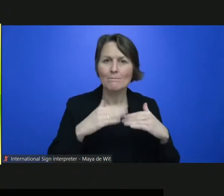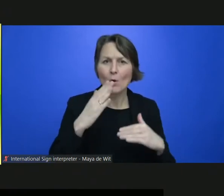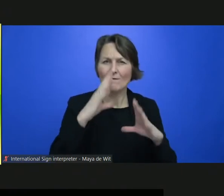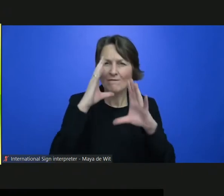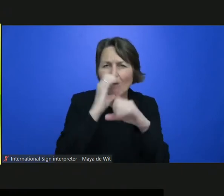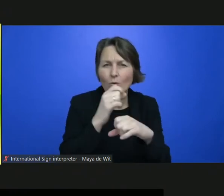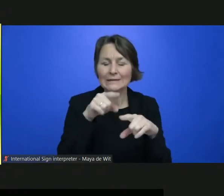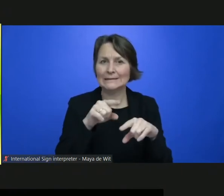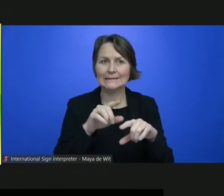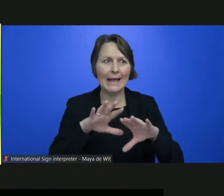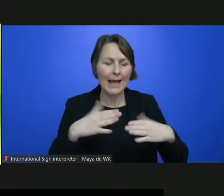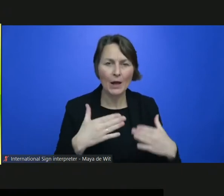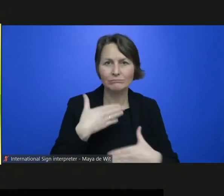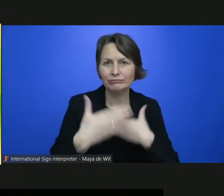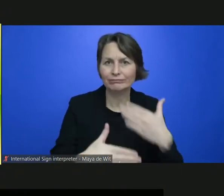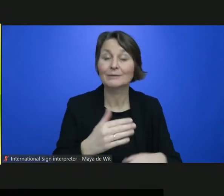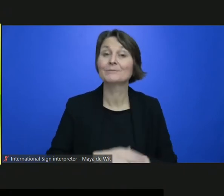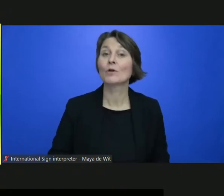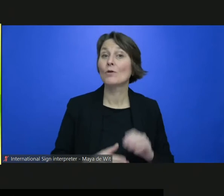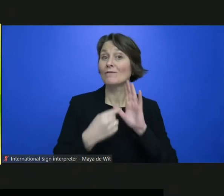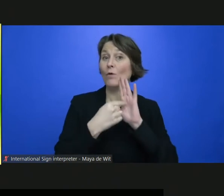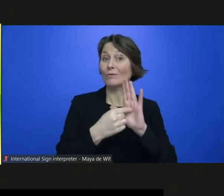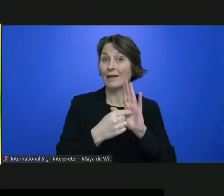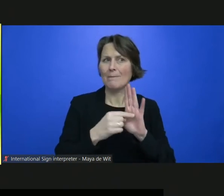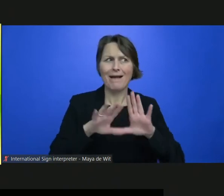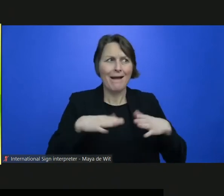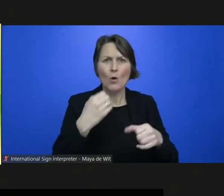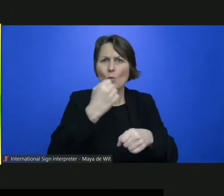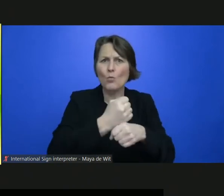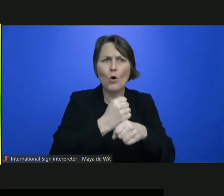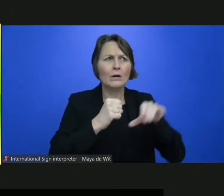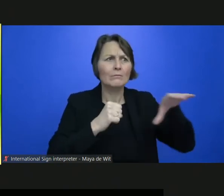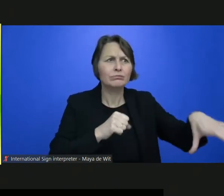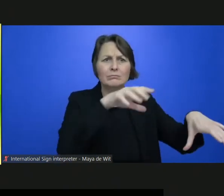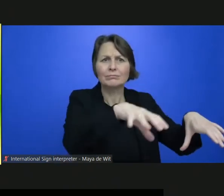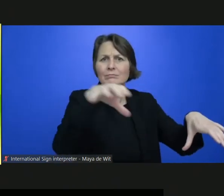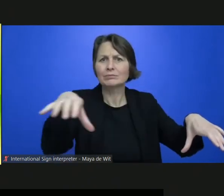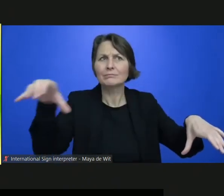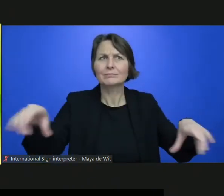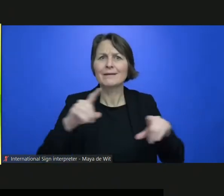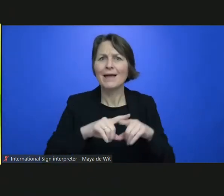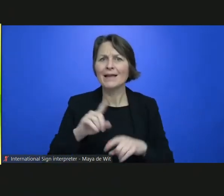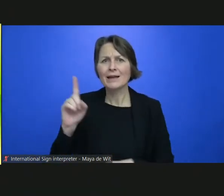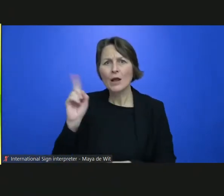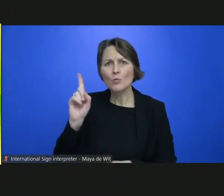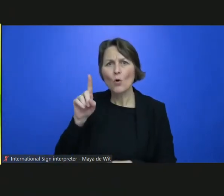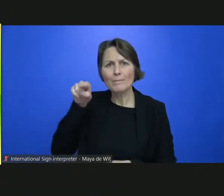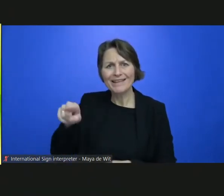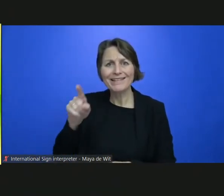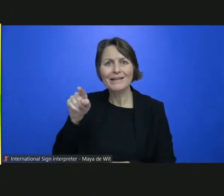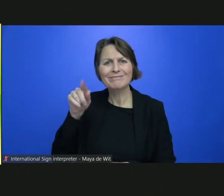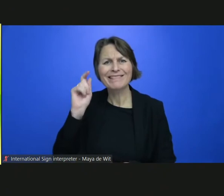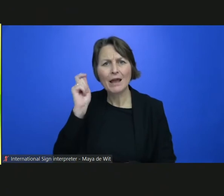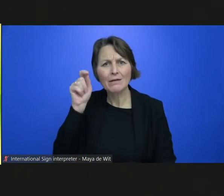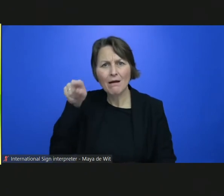say Nairobi, where every employer will be using this technology because it seems to be so effective, and it